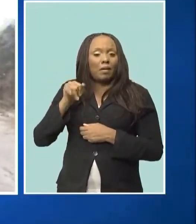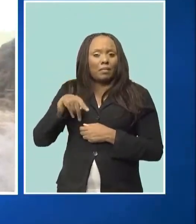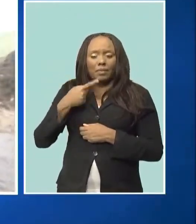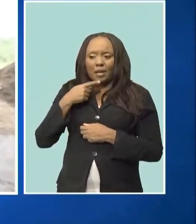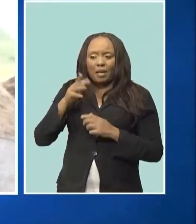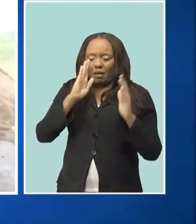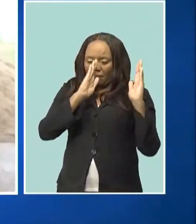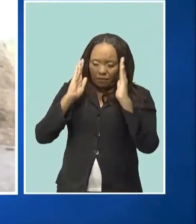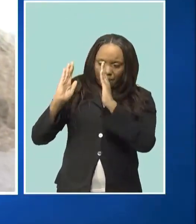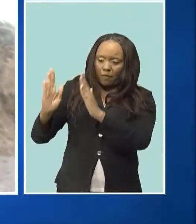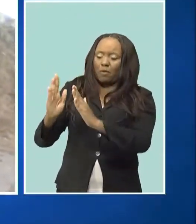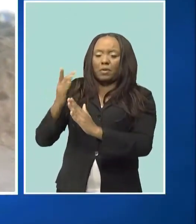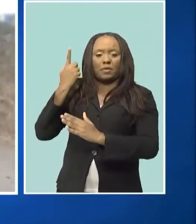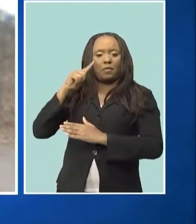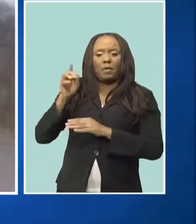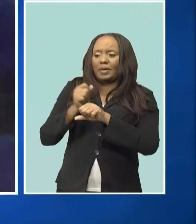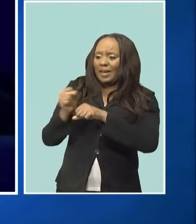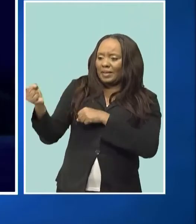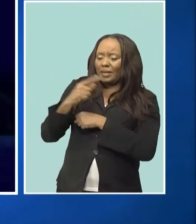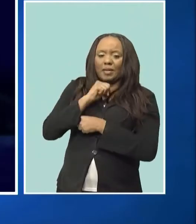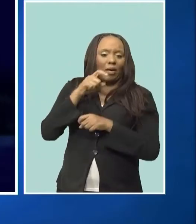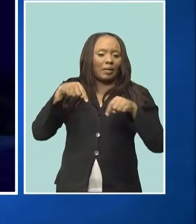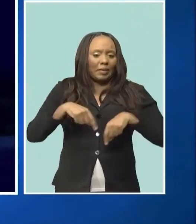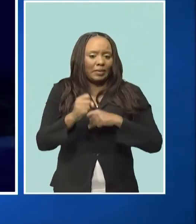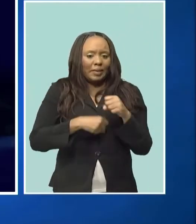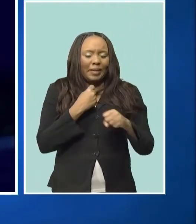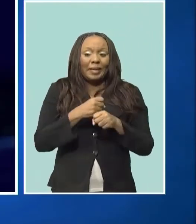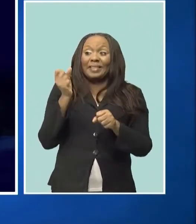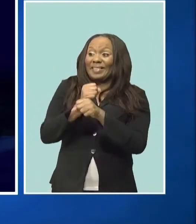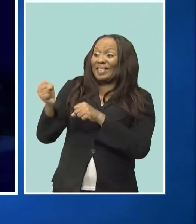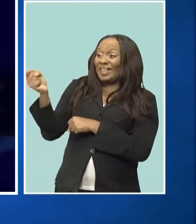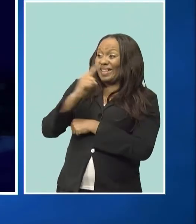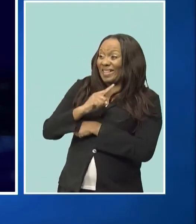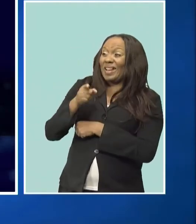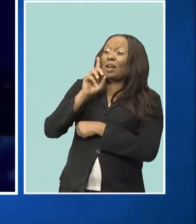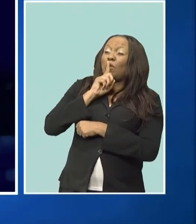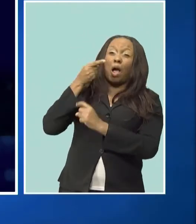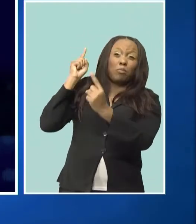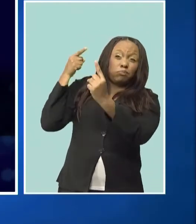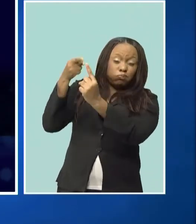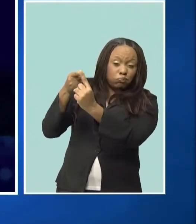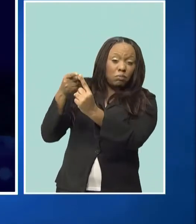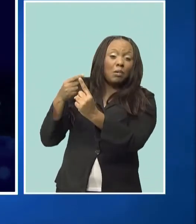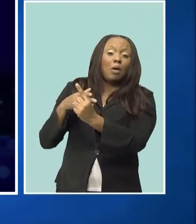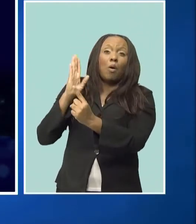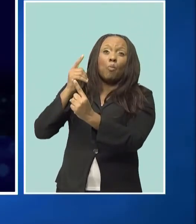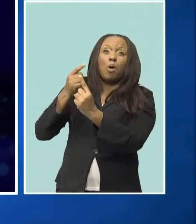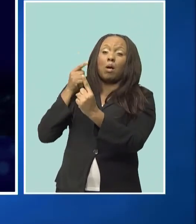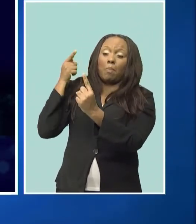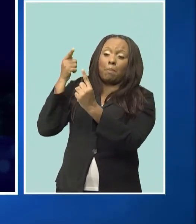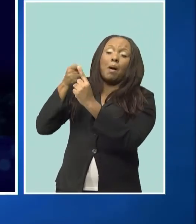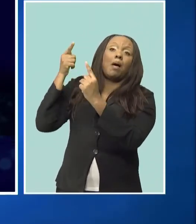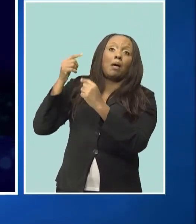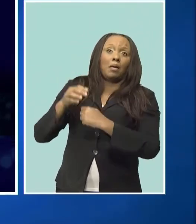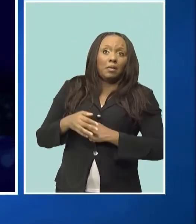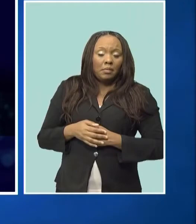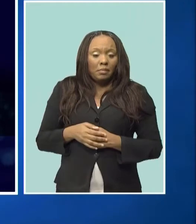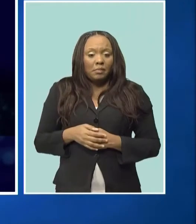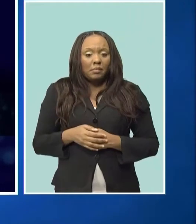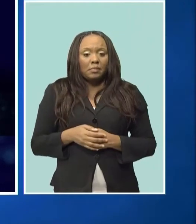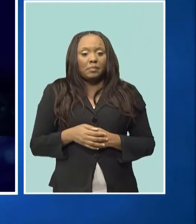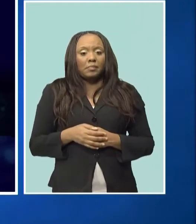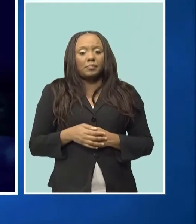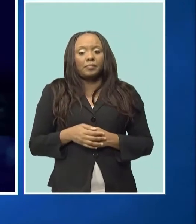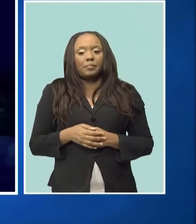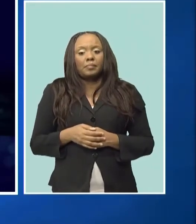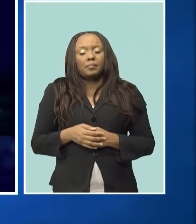and beyond. My yields were down, I guess, maybe a 5% because this part of the island,